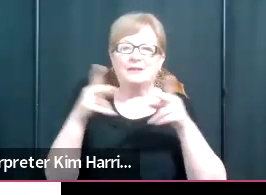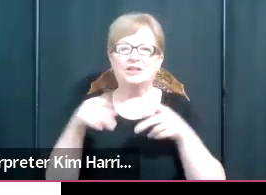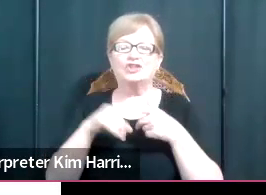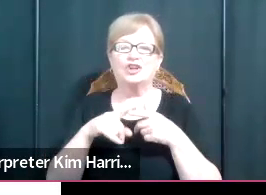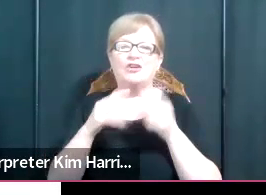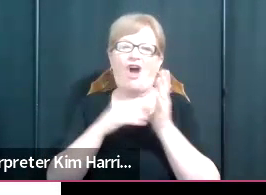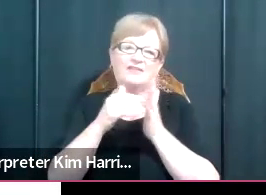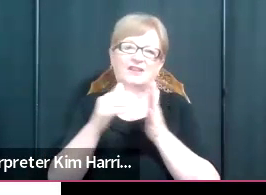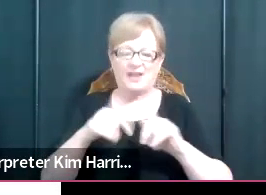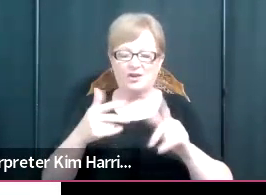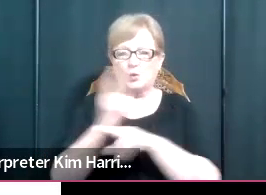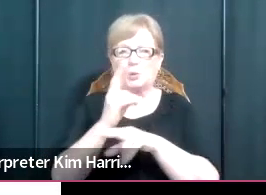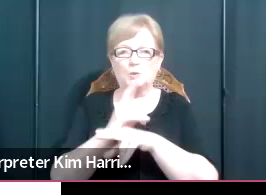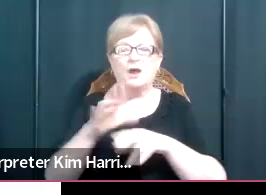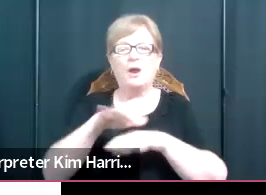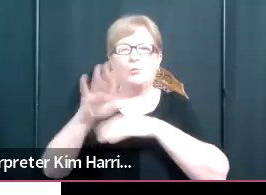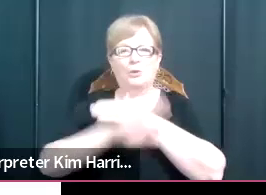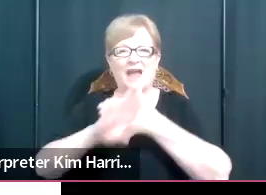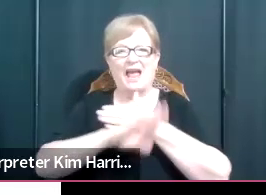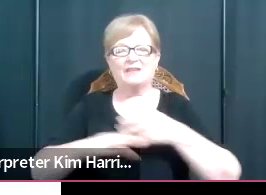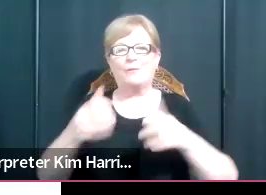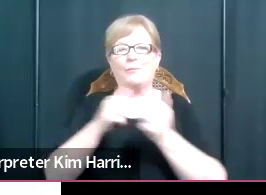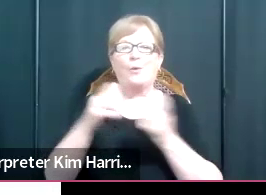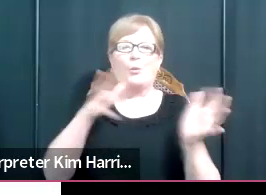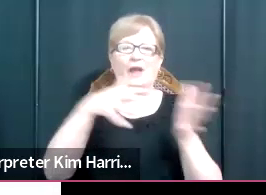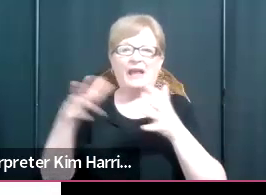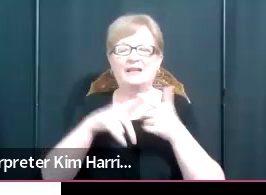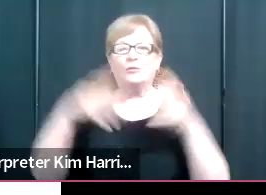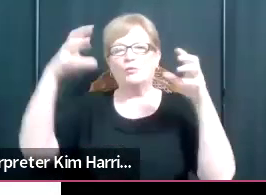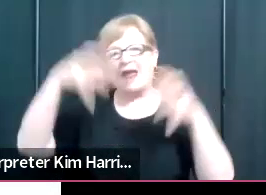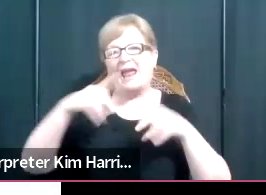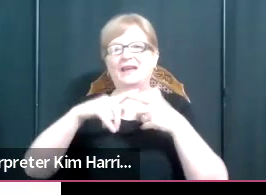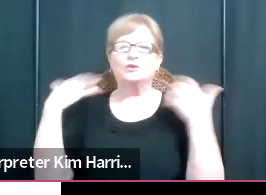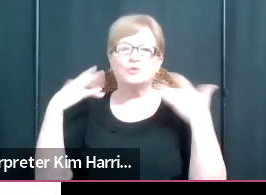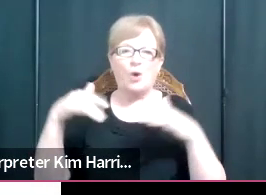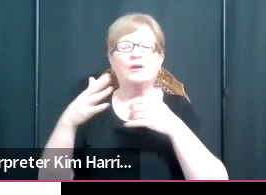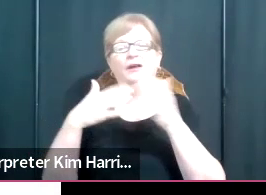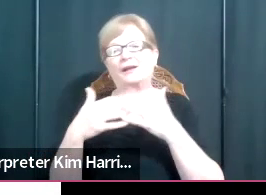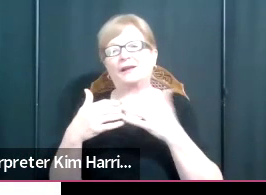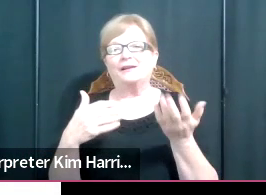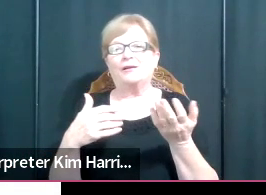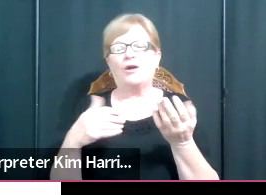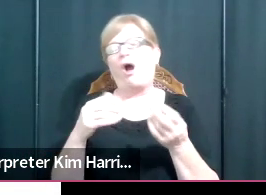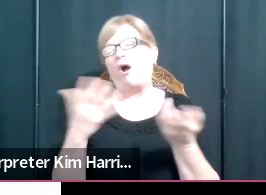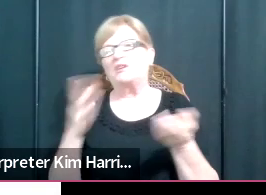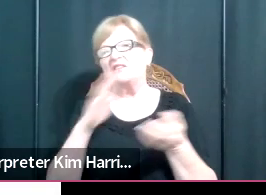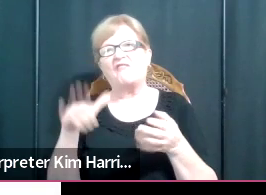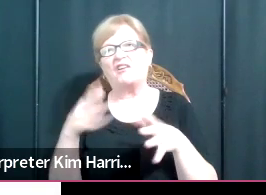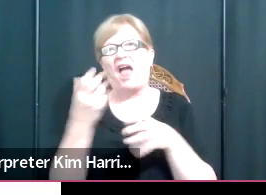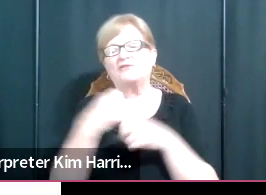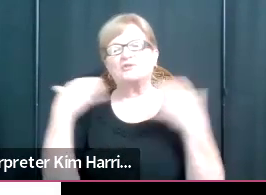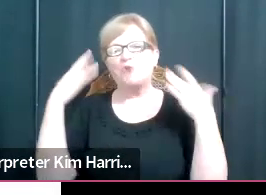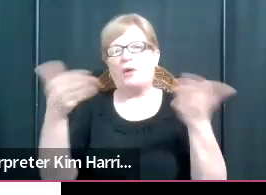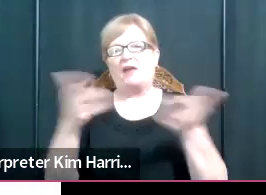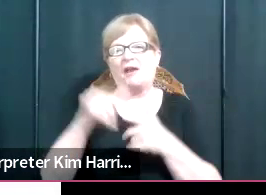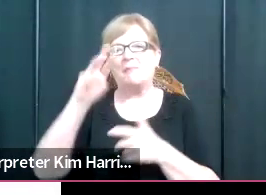so they can be protected from wind and rain and snow. Not that we ever get snow in Michigan. I know everybody hates to think about that